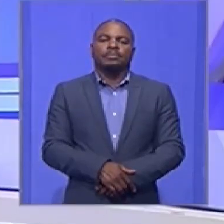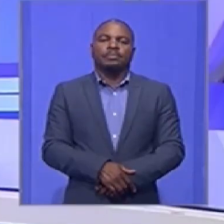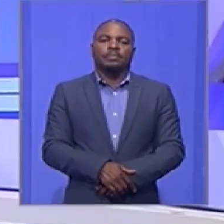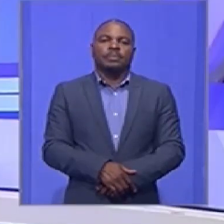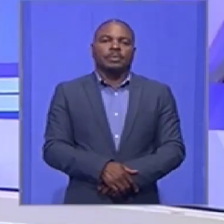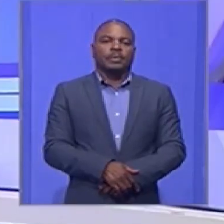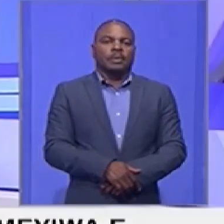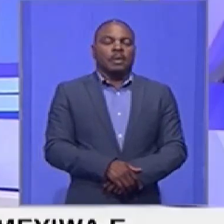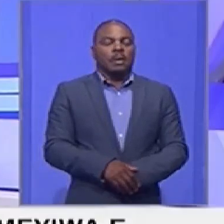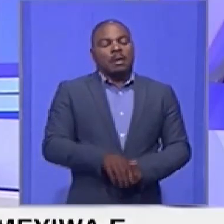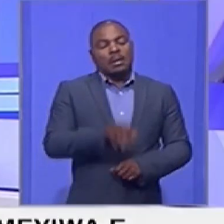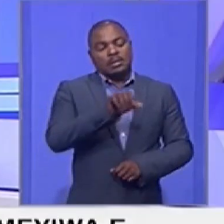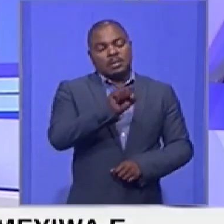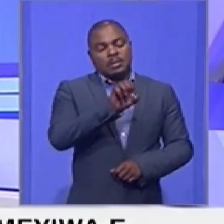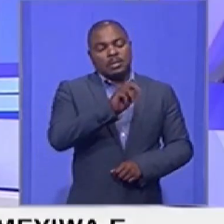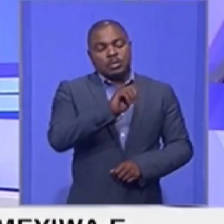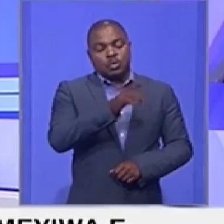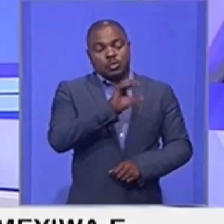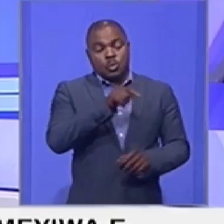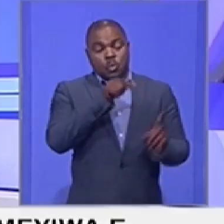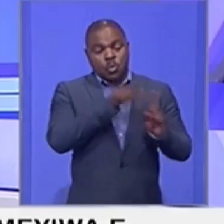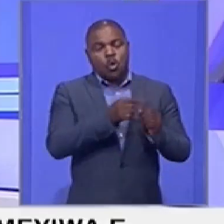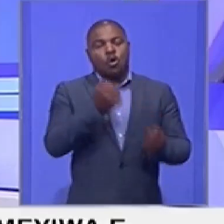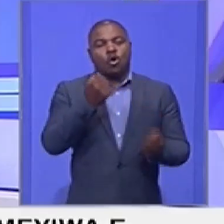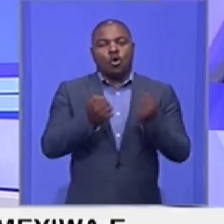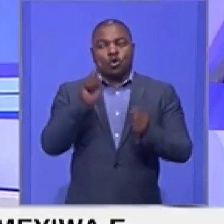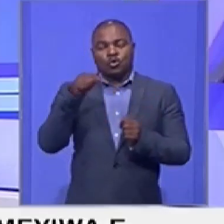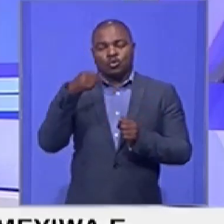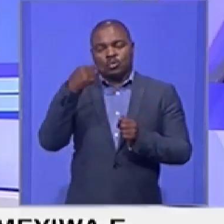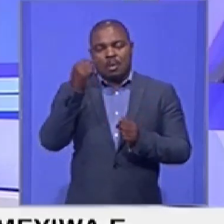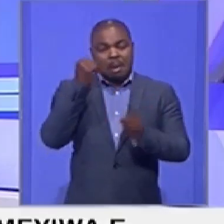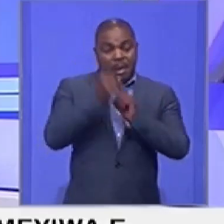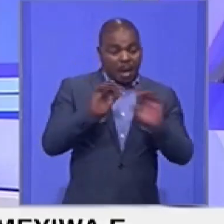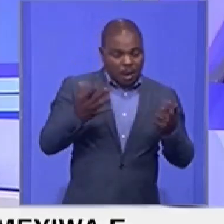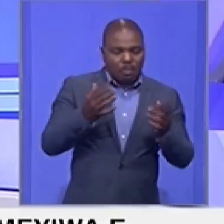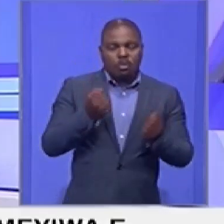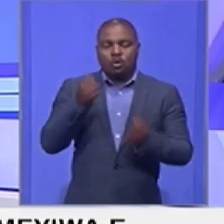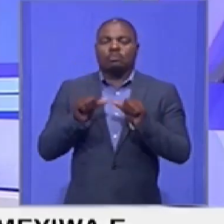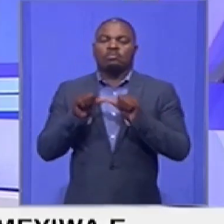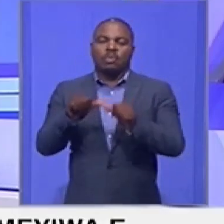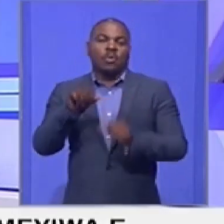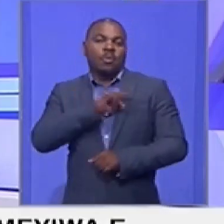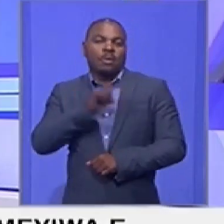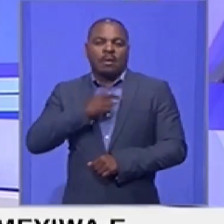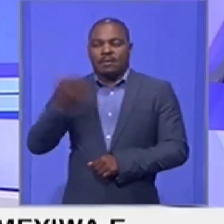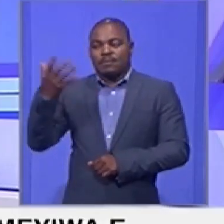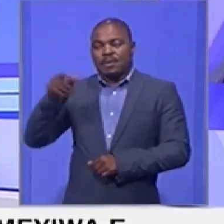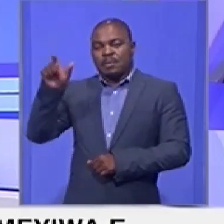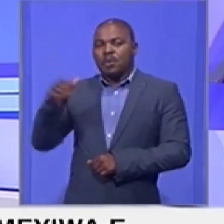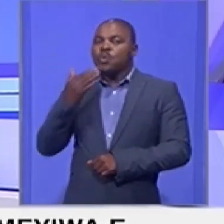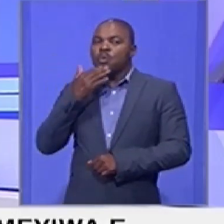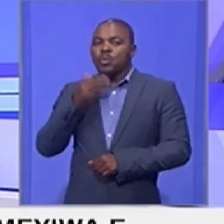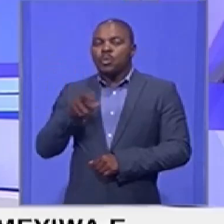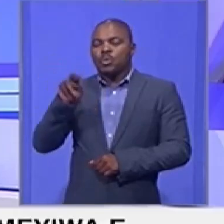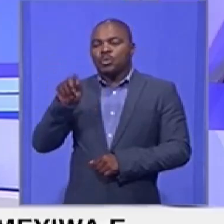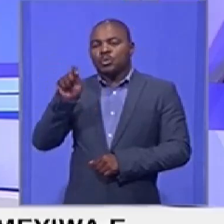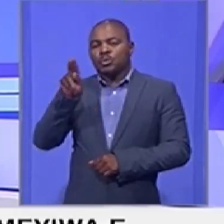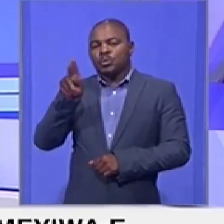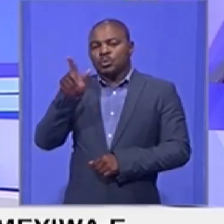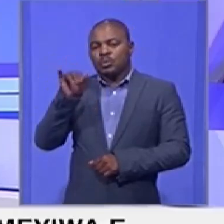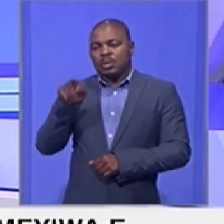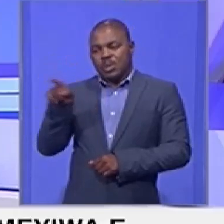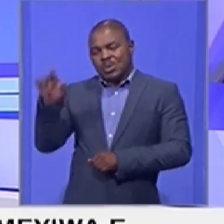Tsheko ya polao ya ga Senzo Meyiwa e tla tswelela ka moso. Seno ke ka ntlha ya fa molatofadiwa wa botlhano Fiso Kuhlentuli a